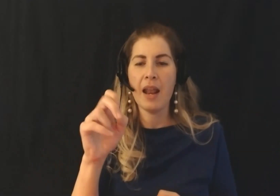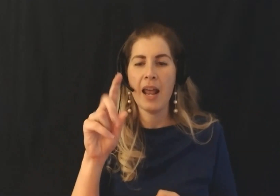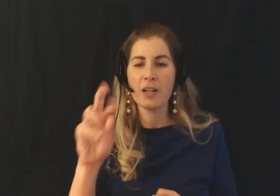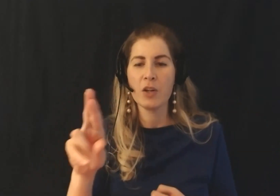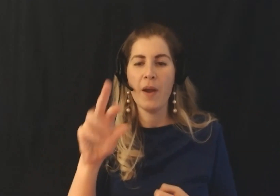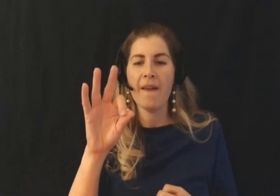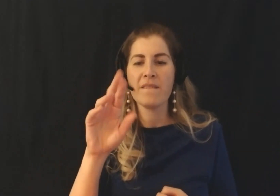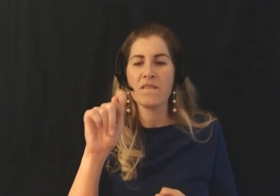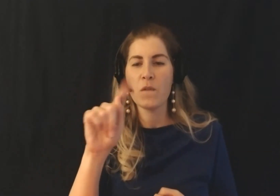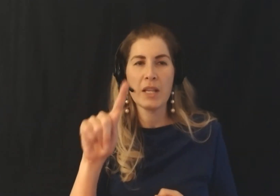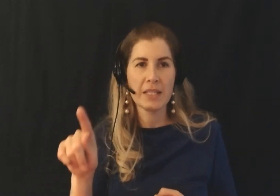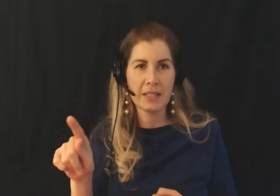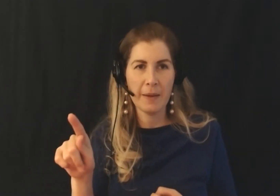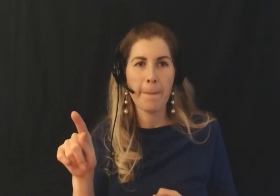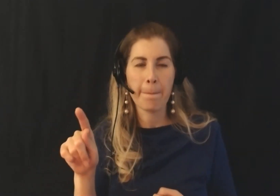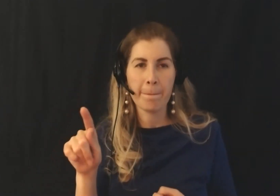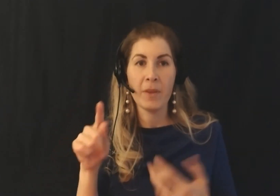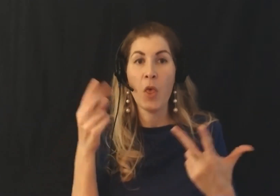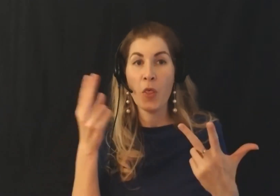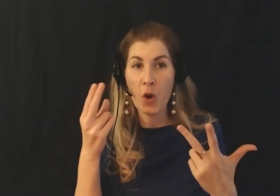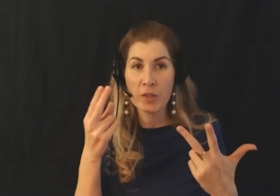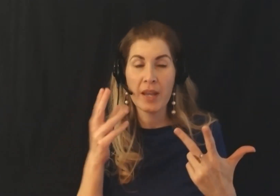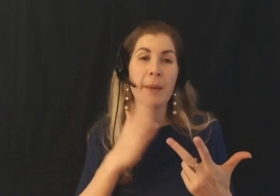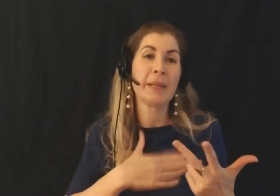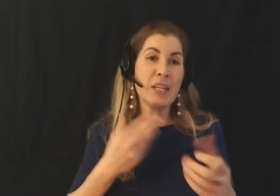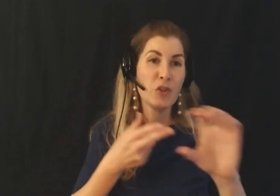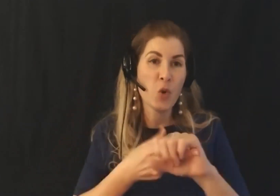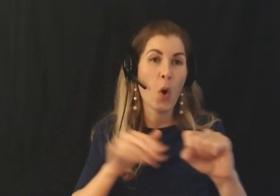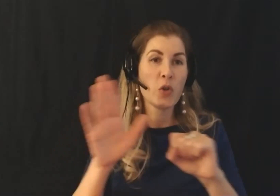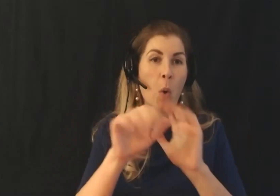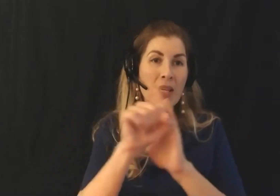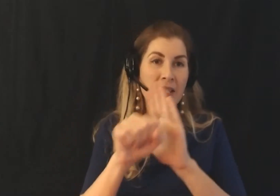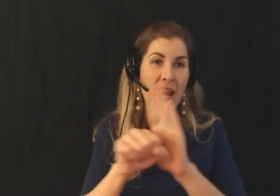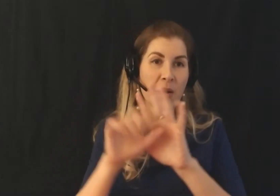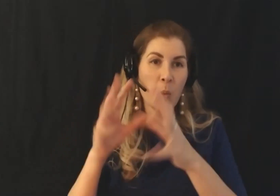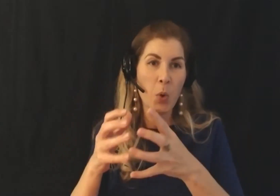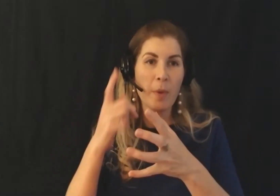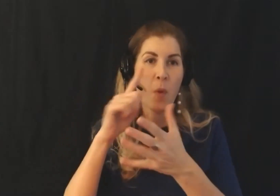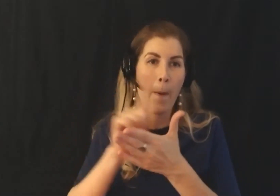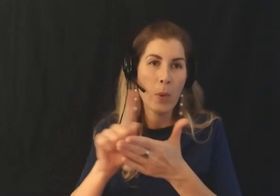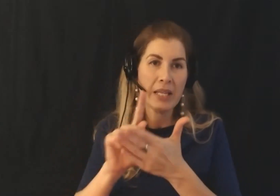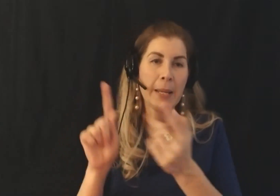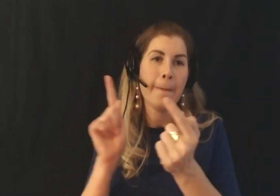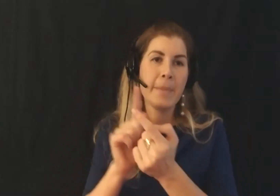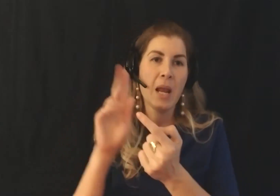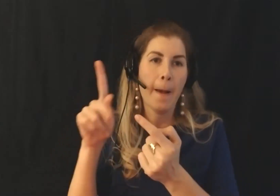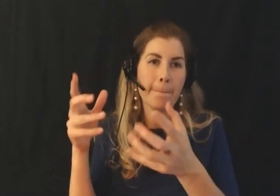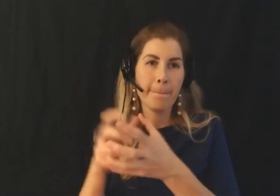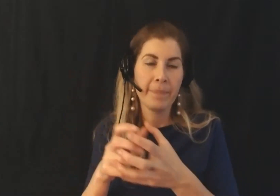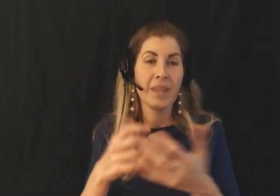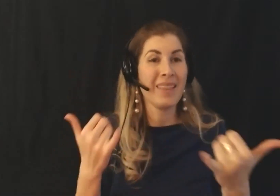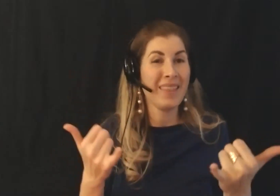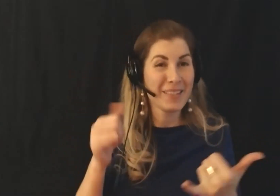Fritz Napoleon. And on Thursday, please join your state's cohort for the weekly meetup. The